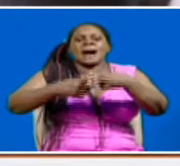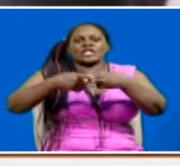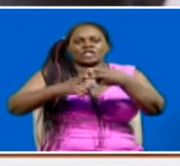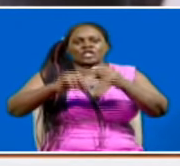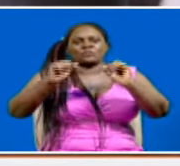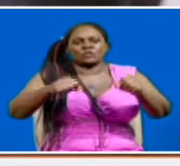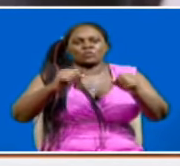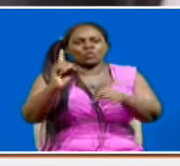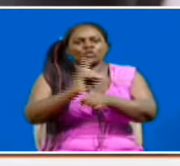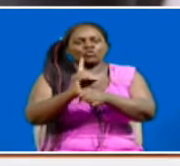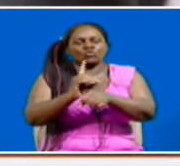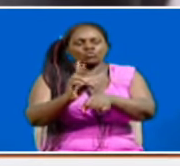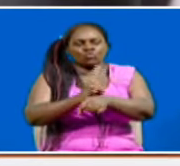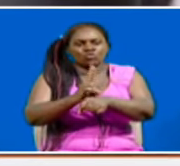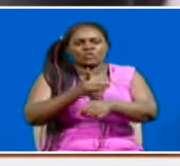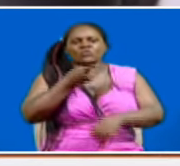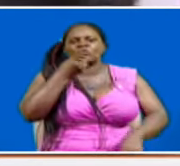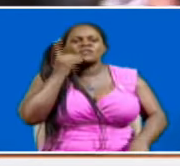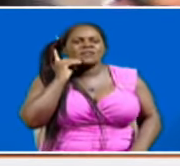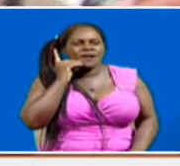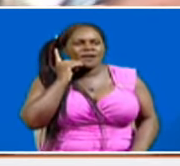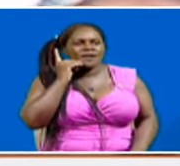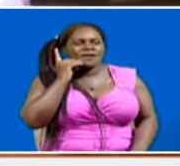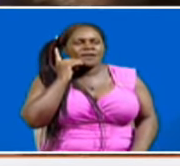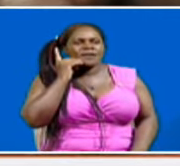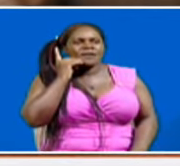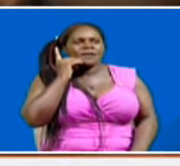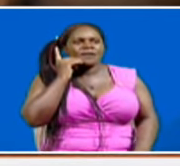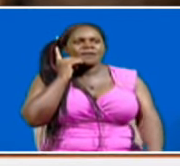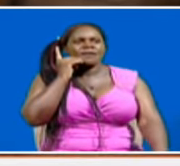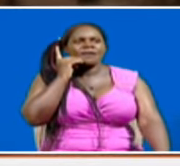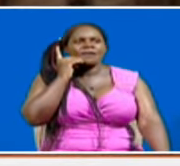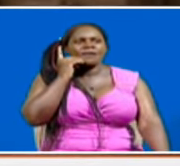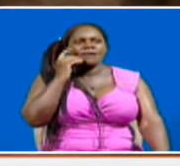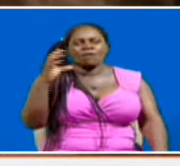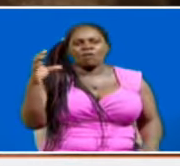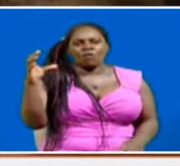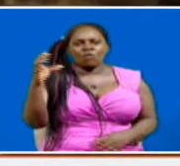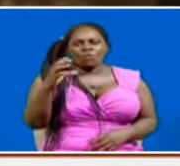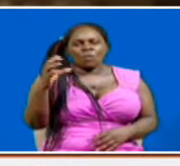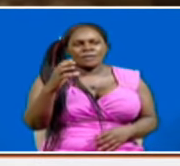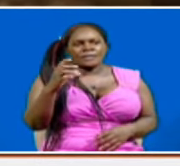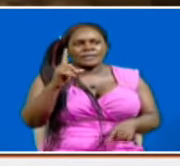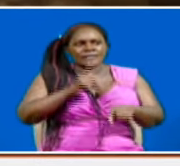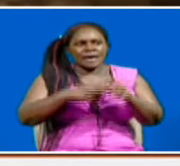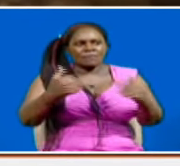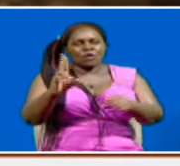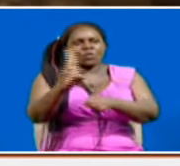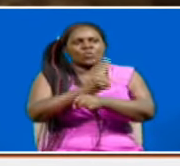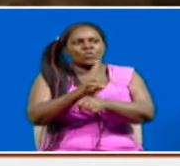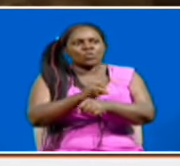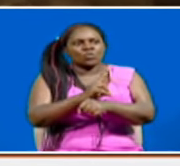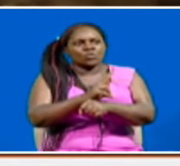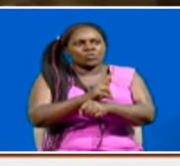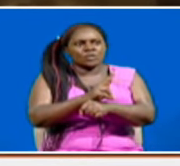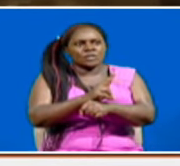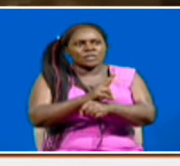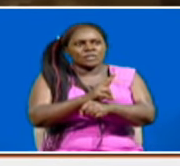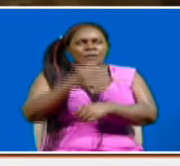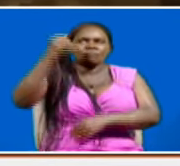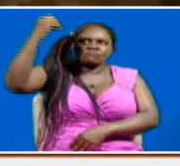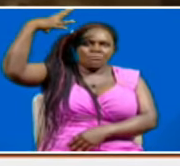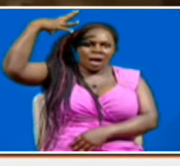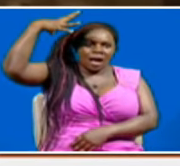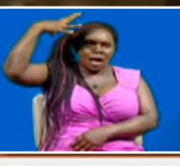can also use for drying. We haven't reached that stage of buying the commercial machines for drying, but at the moment we use only the